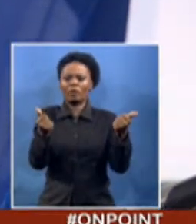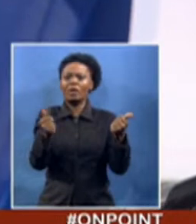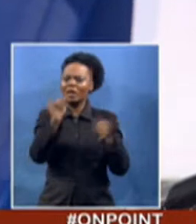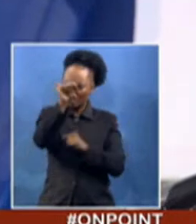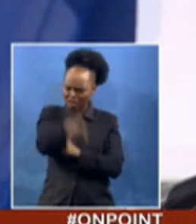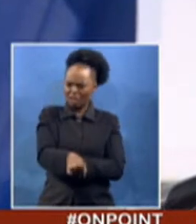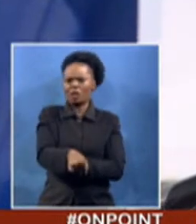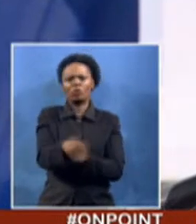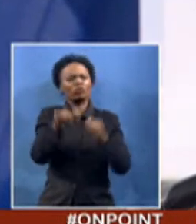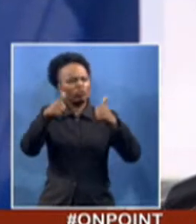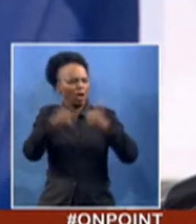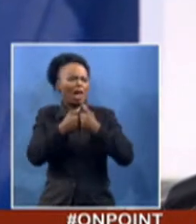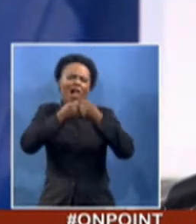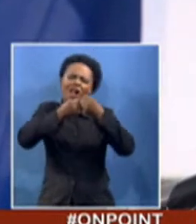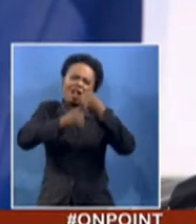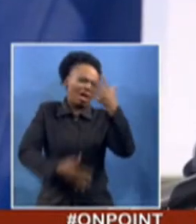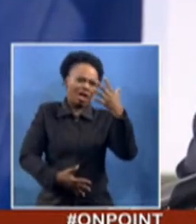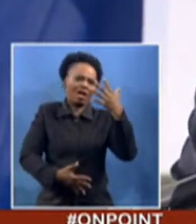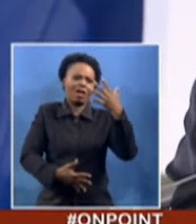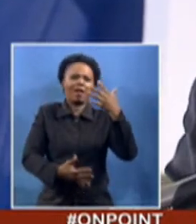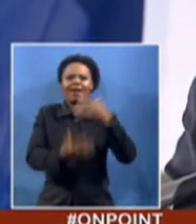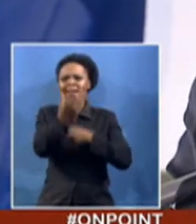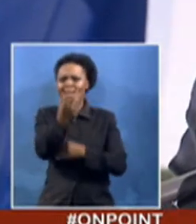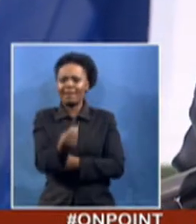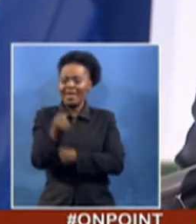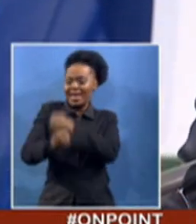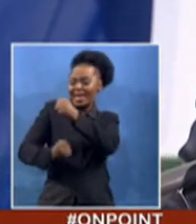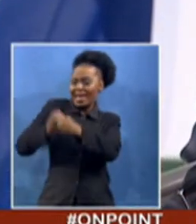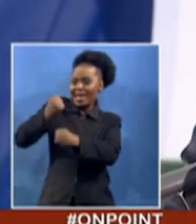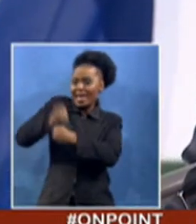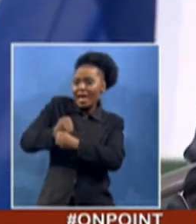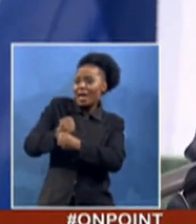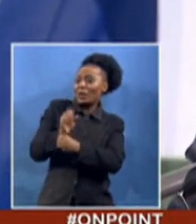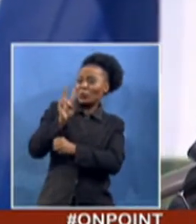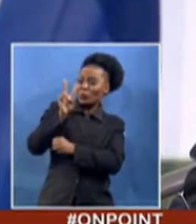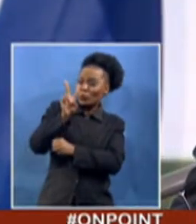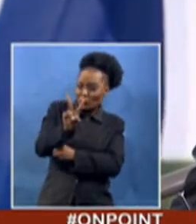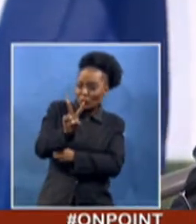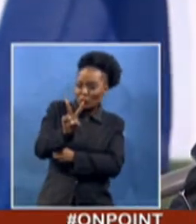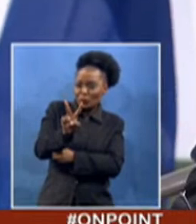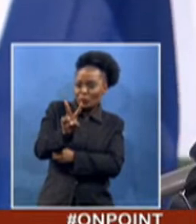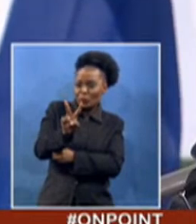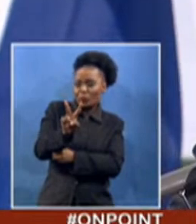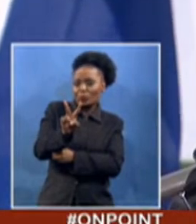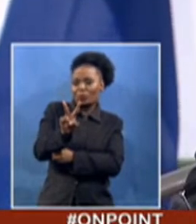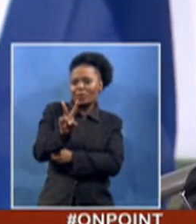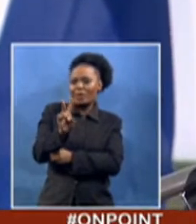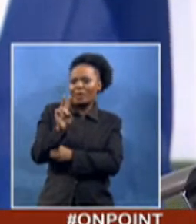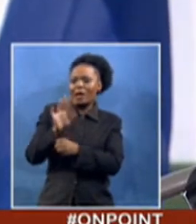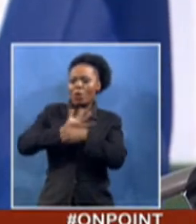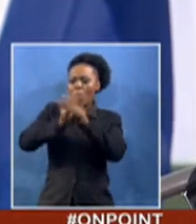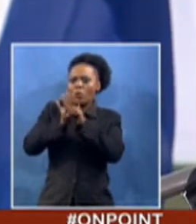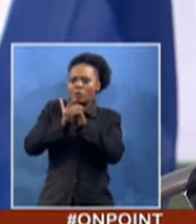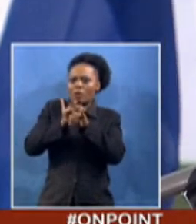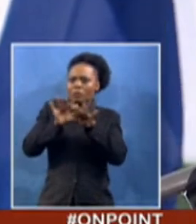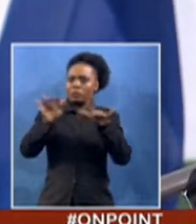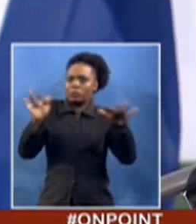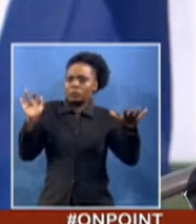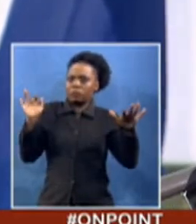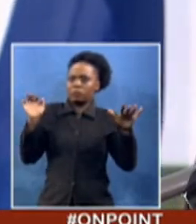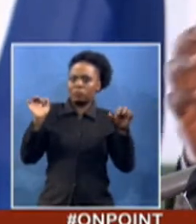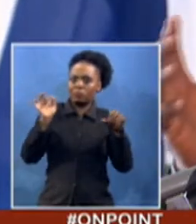challenges. And this past 2 years, as the pandemic started,